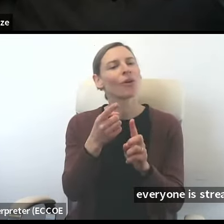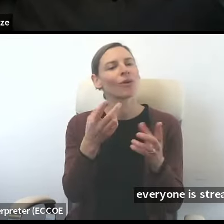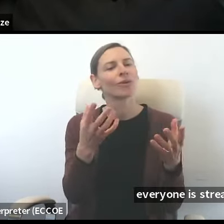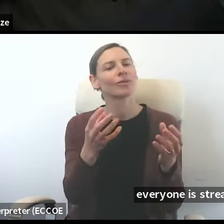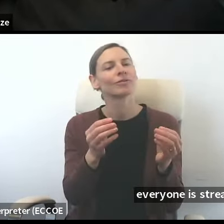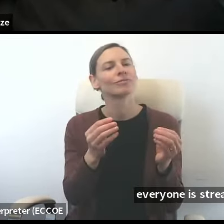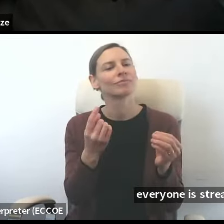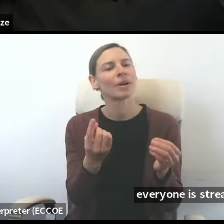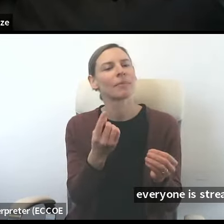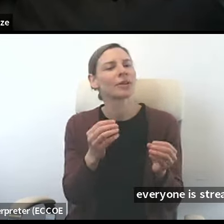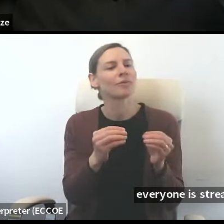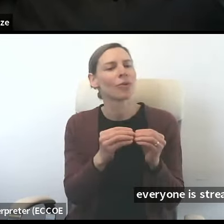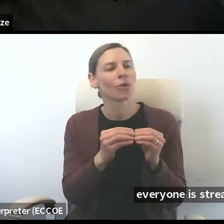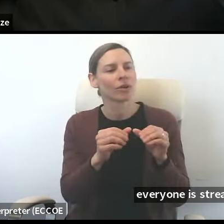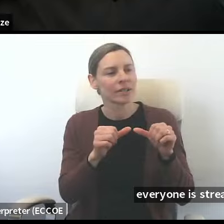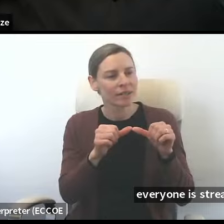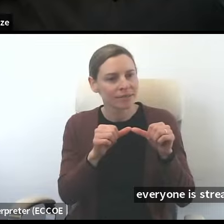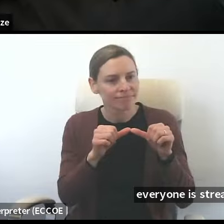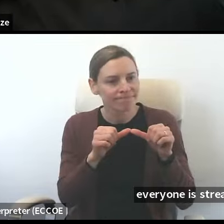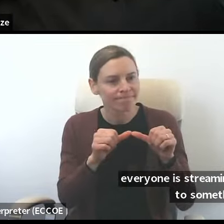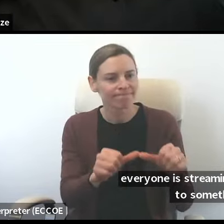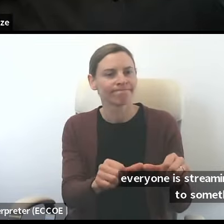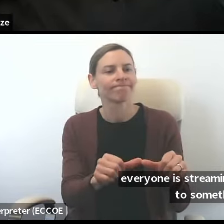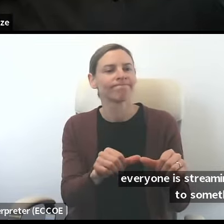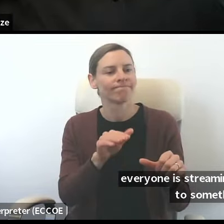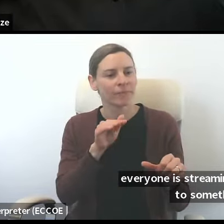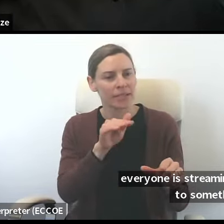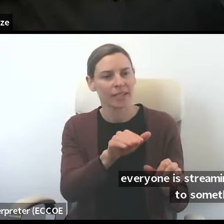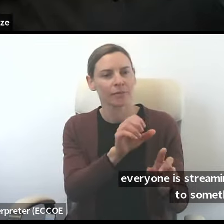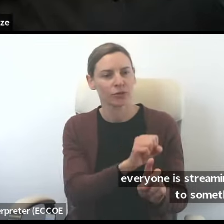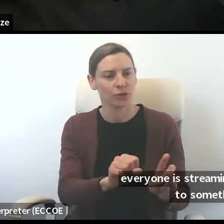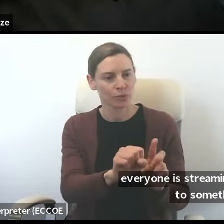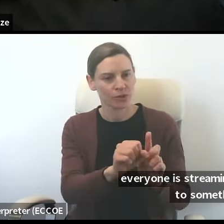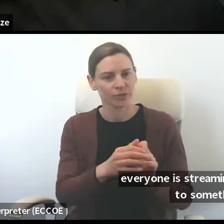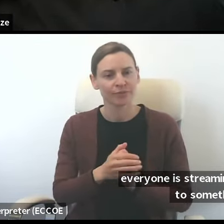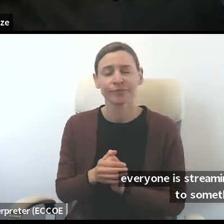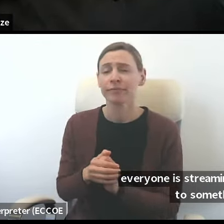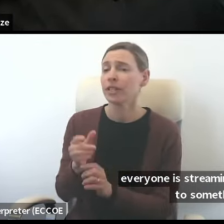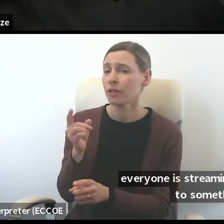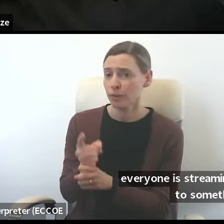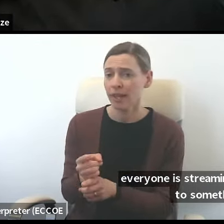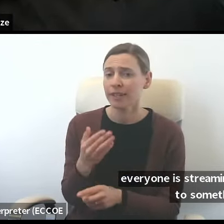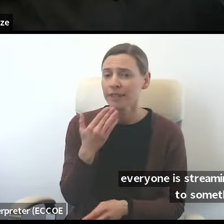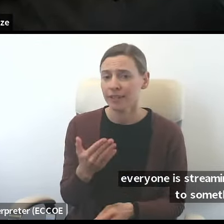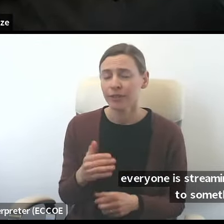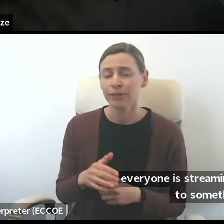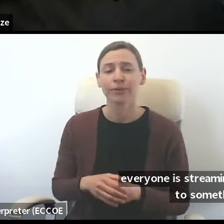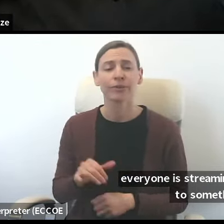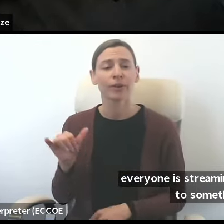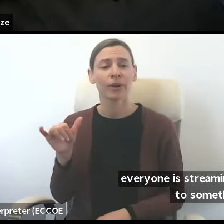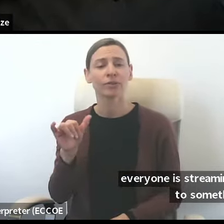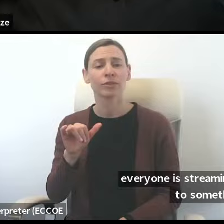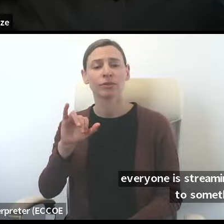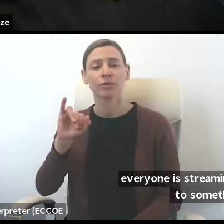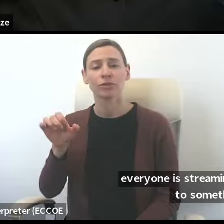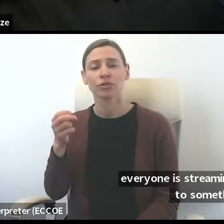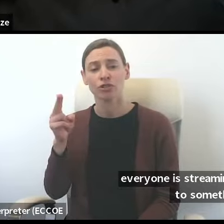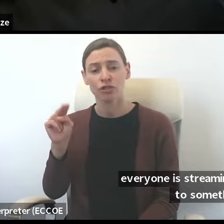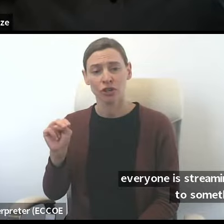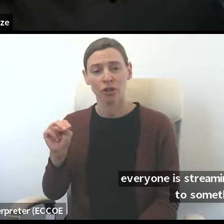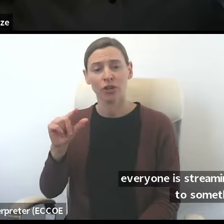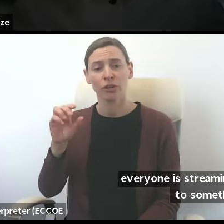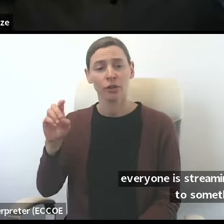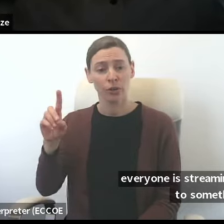sustainable. Right. Thank you. And we also have a question from John Goods, who